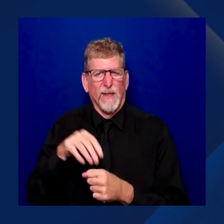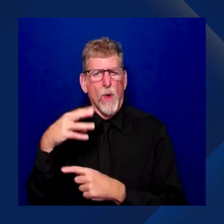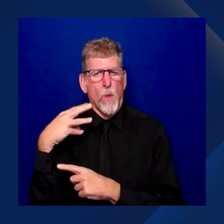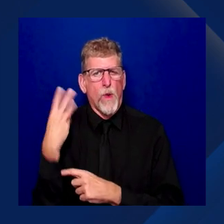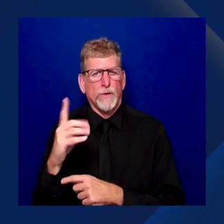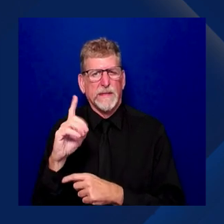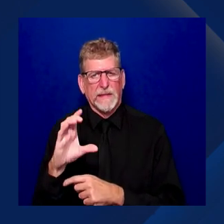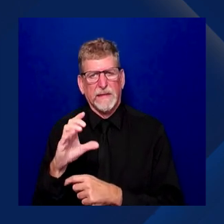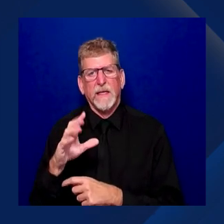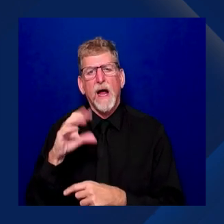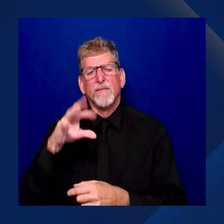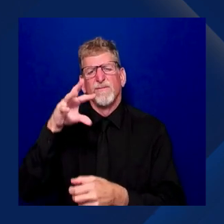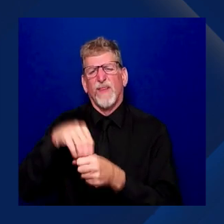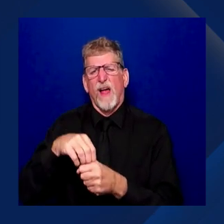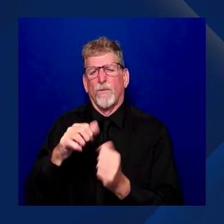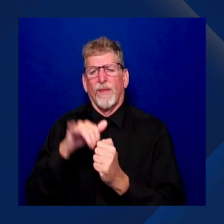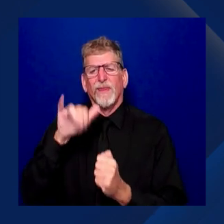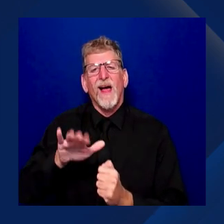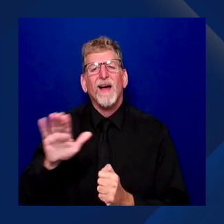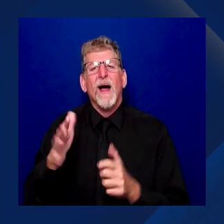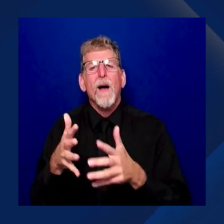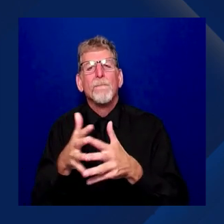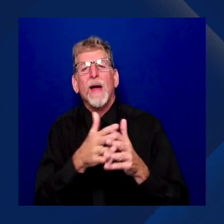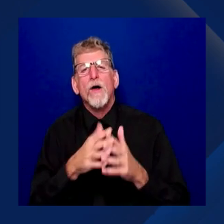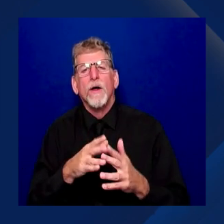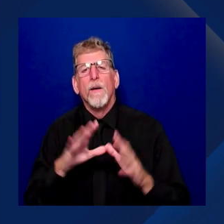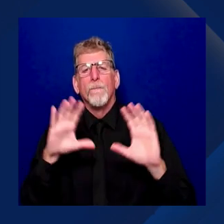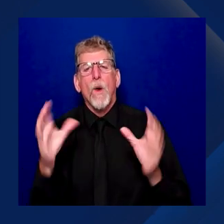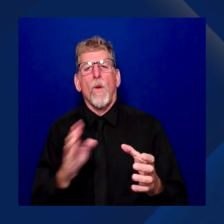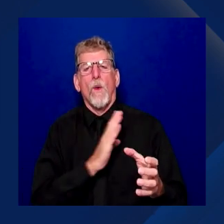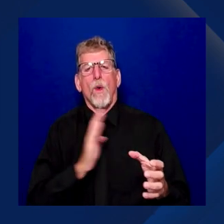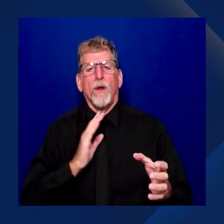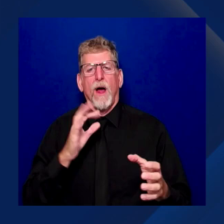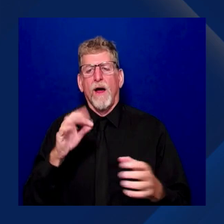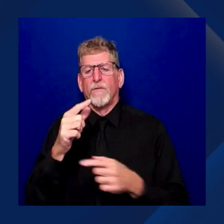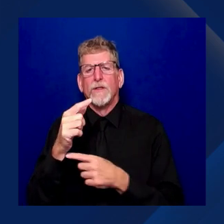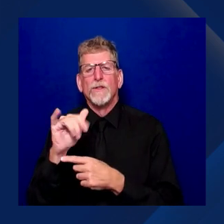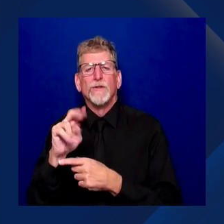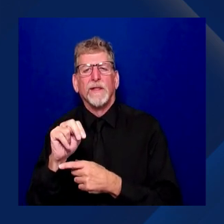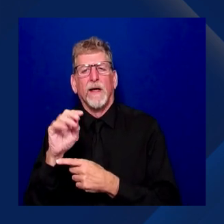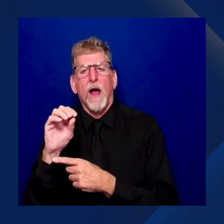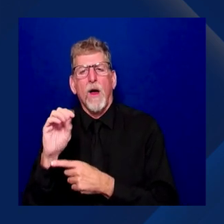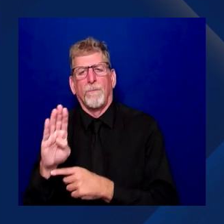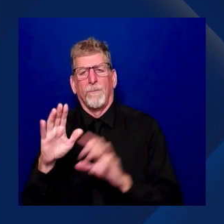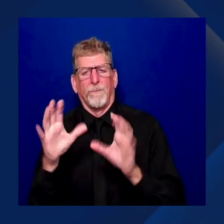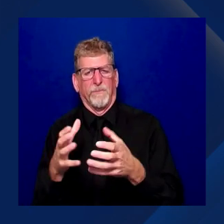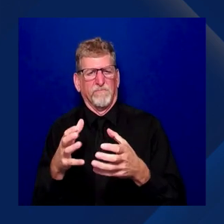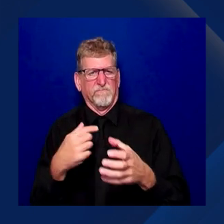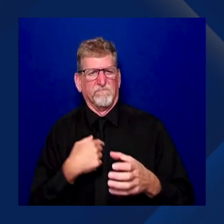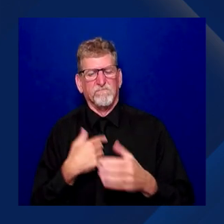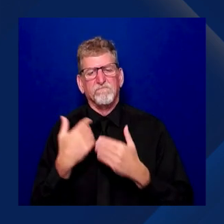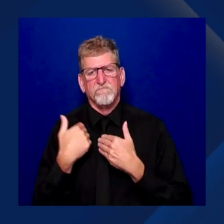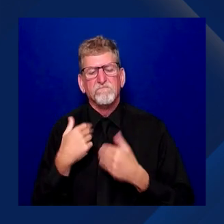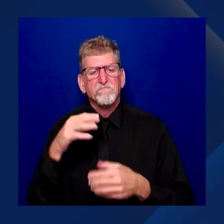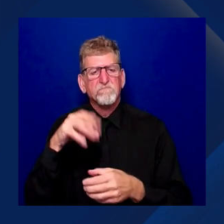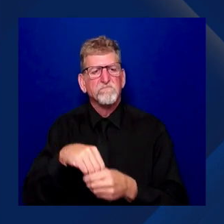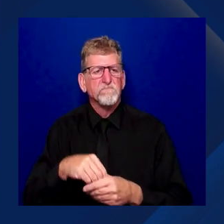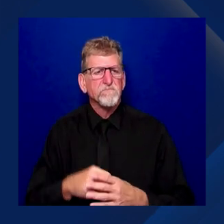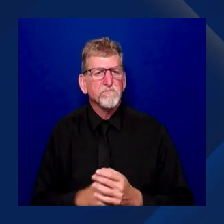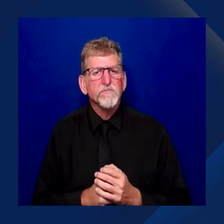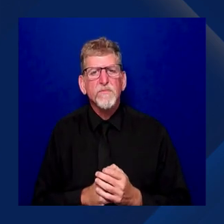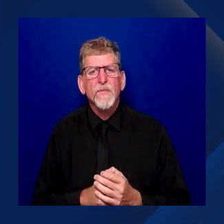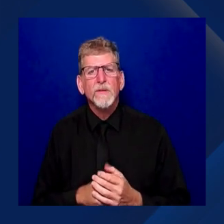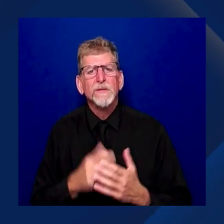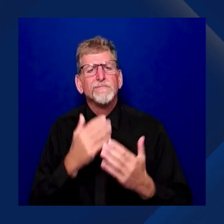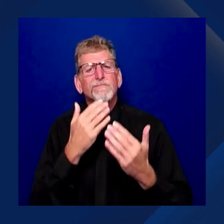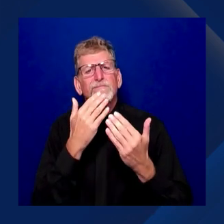Vice President Harris for her leadership and commitment to addressing our country's maternal mortality crisis. ACOG